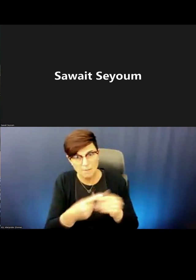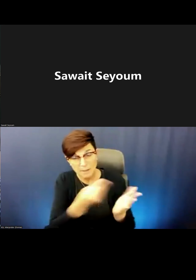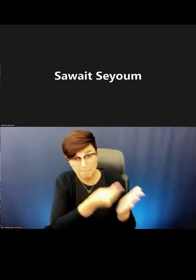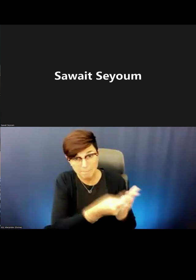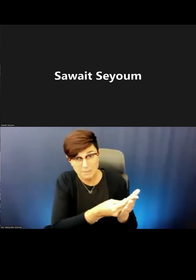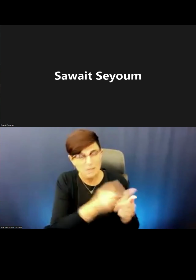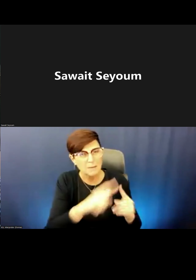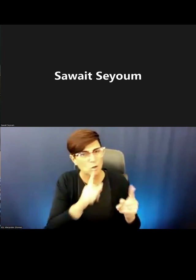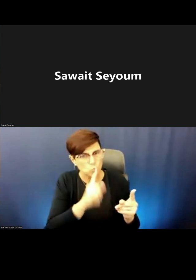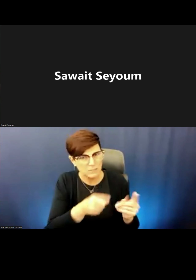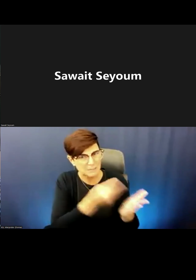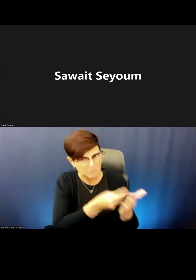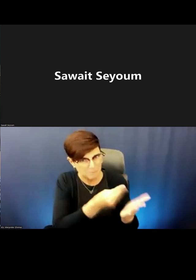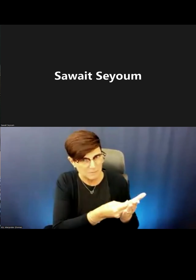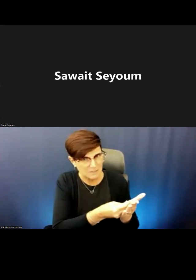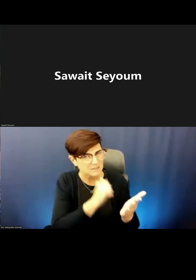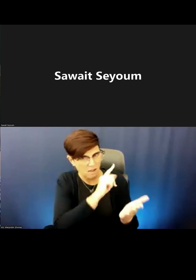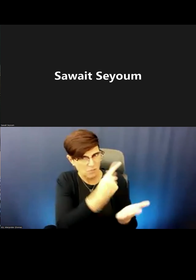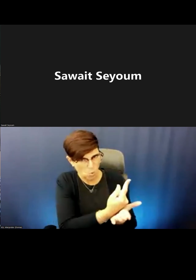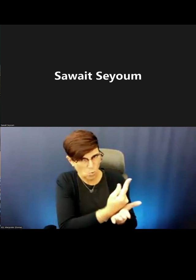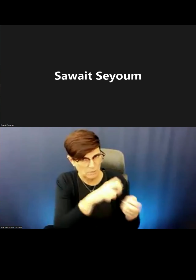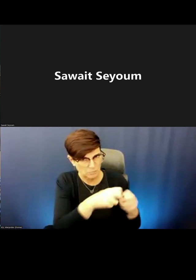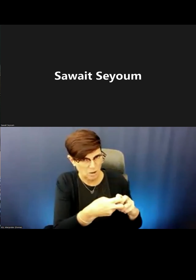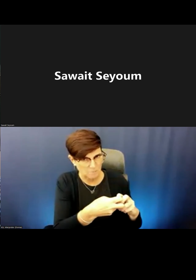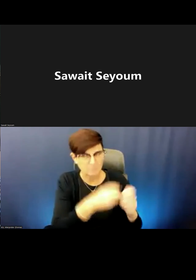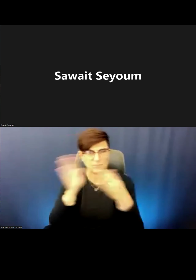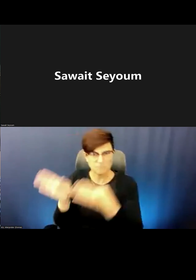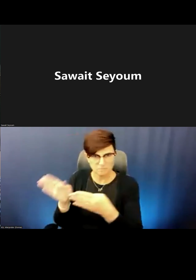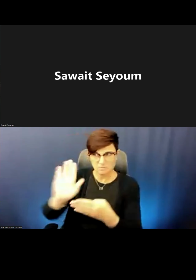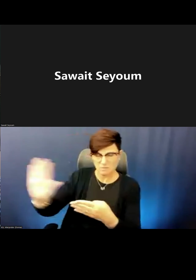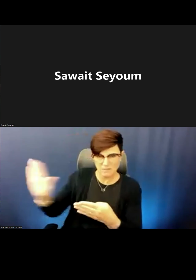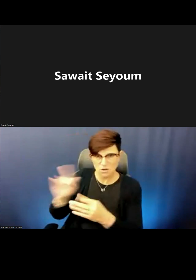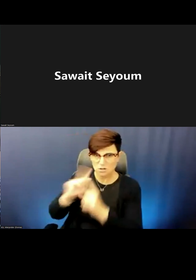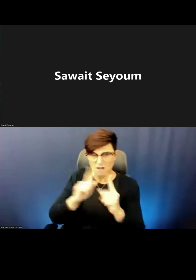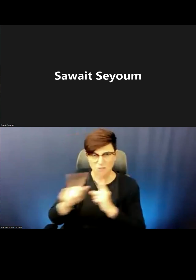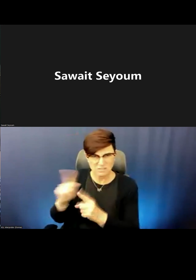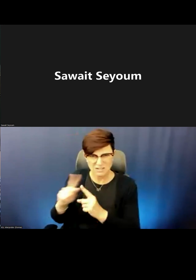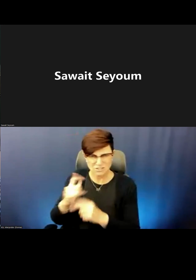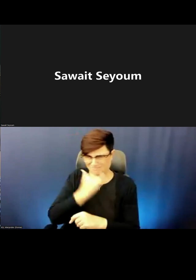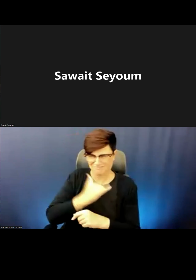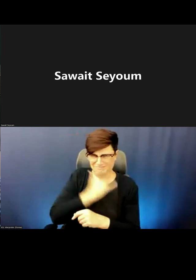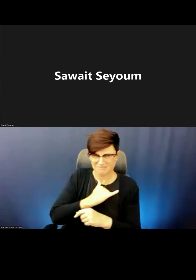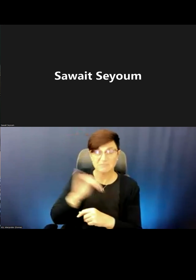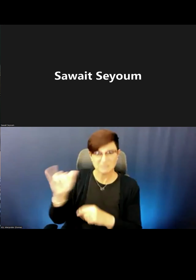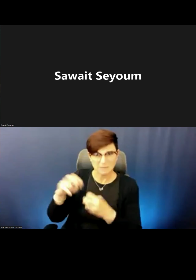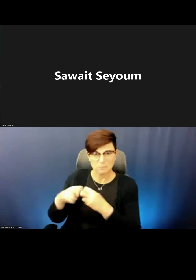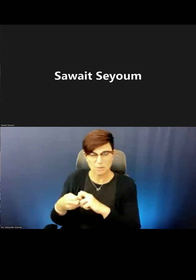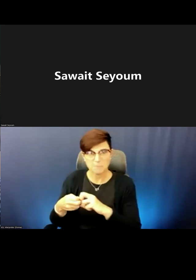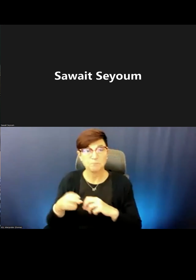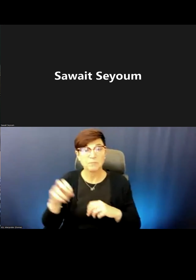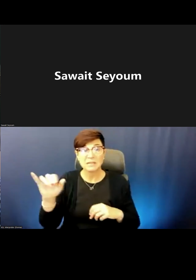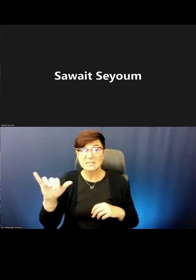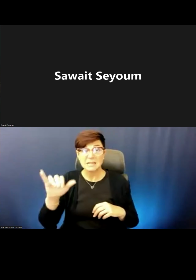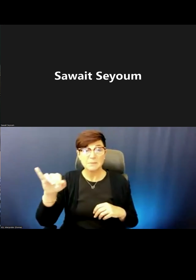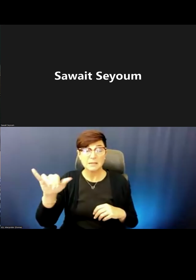not directed here. And Yasmin, in her comments, talked about how it could be argued that